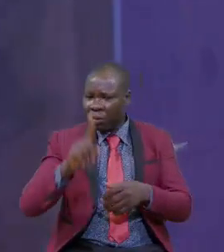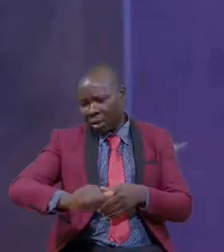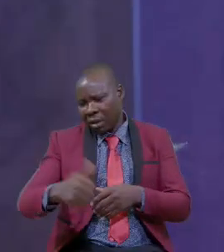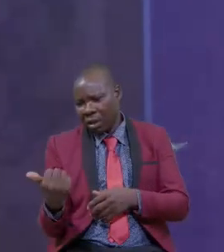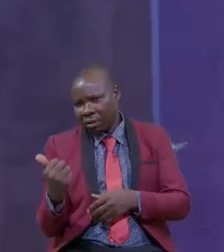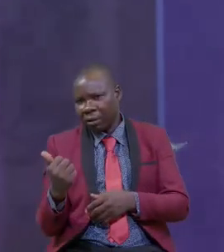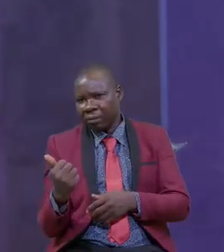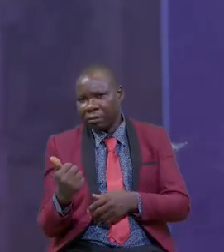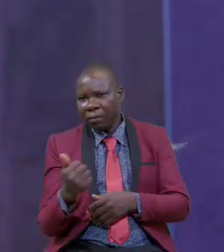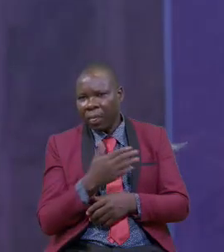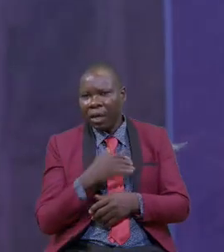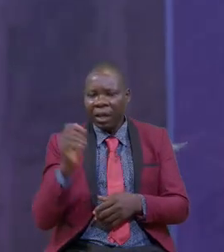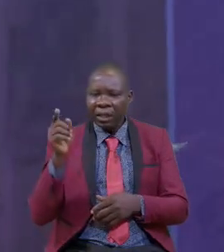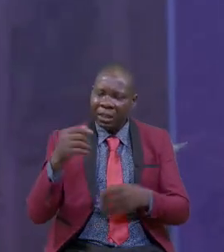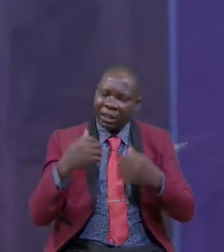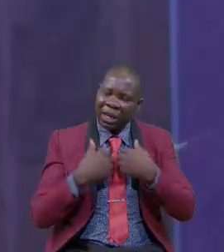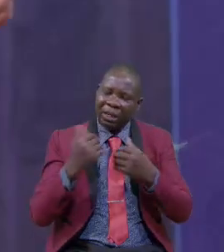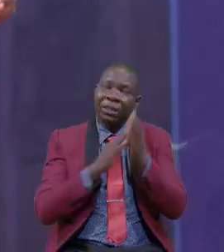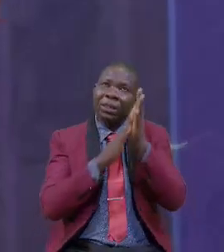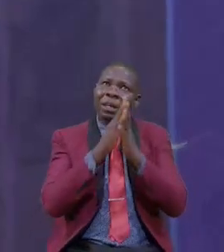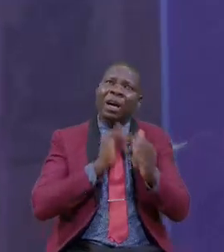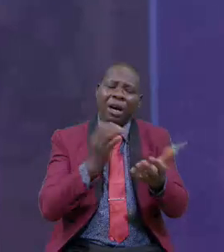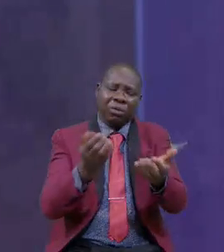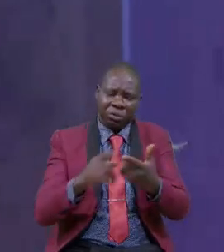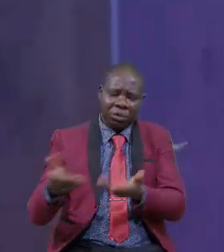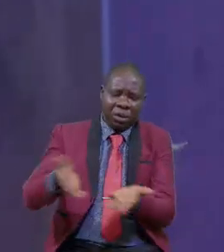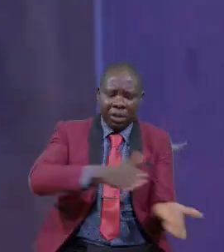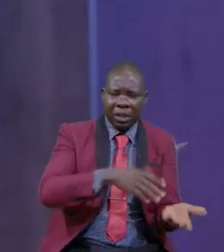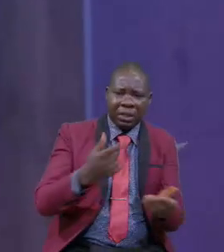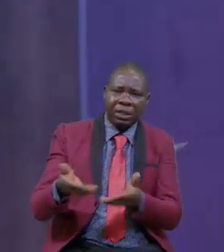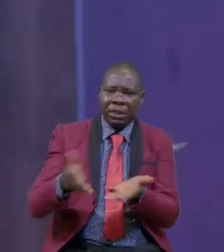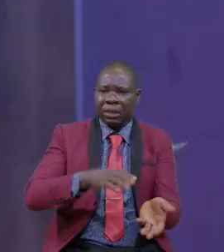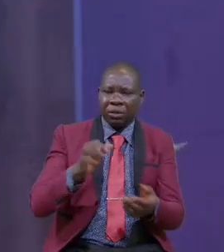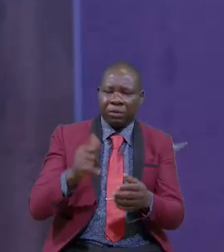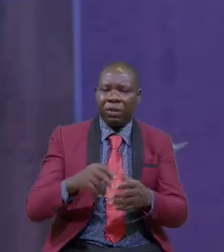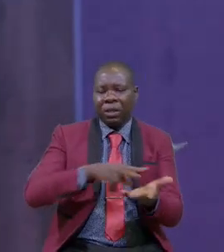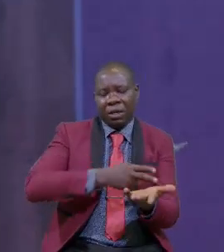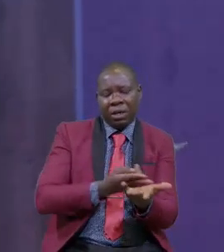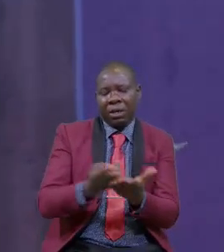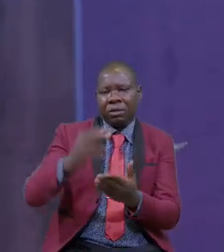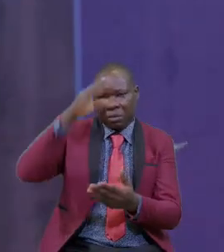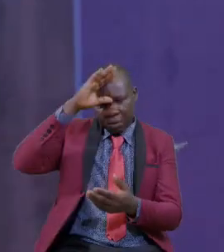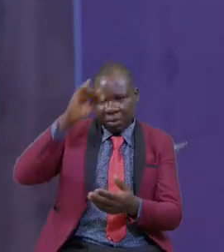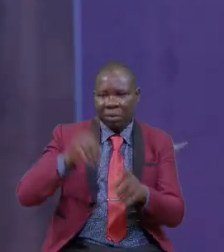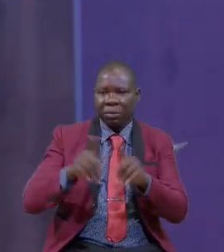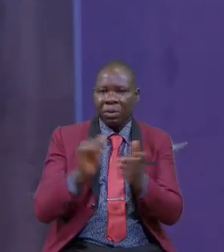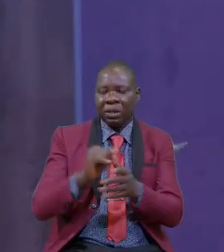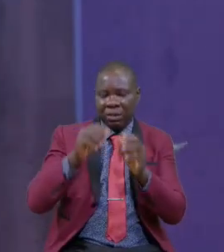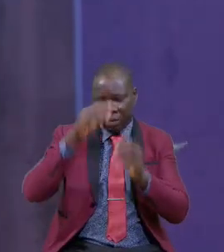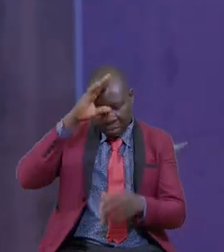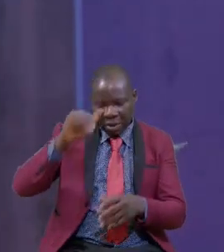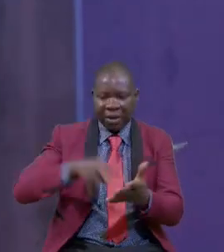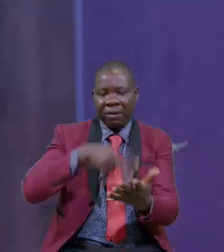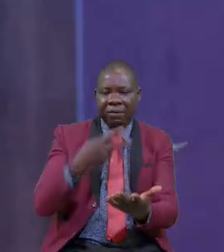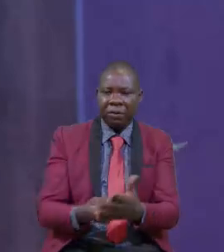want to die the death of a righteous man. But that man failed. Money. Money is so powerful in the lives of